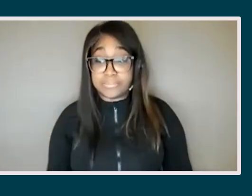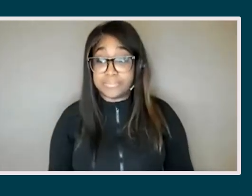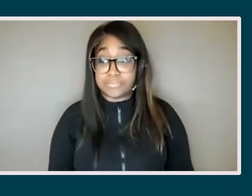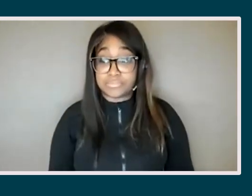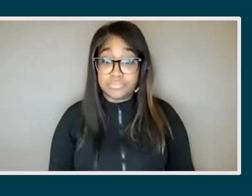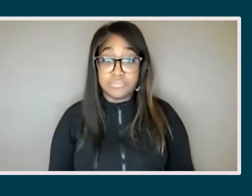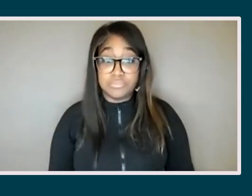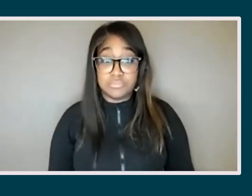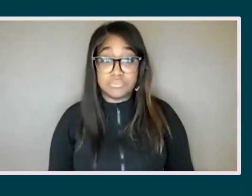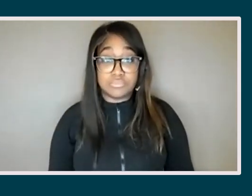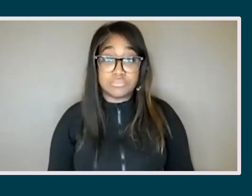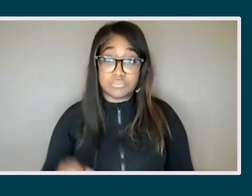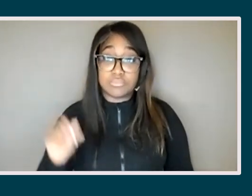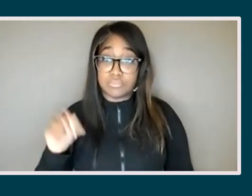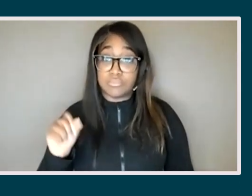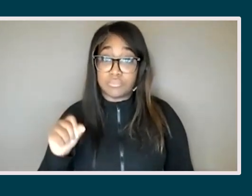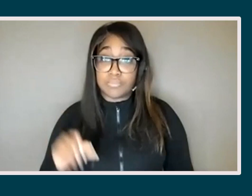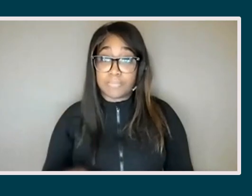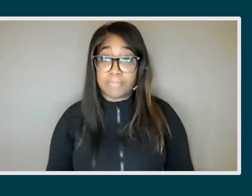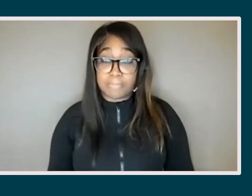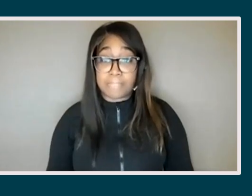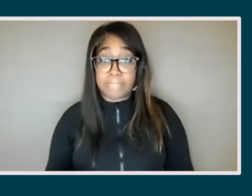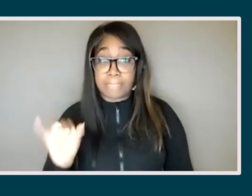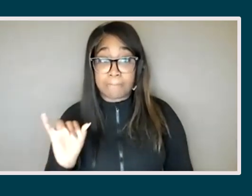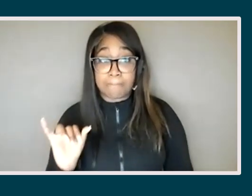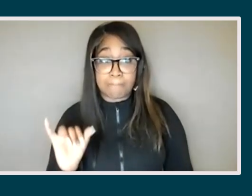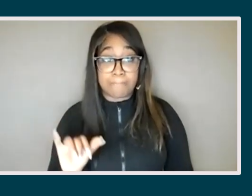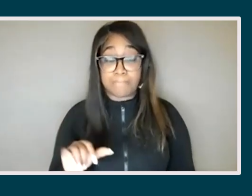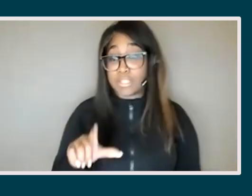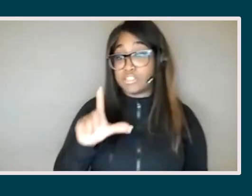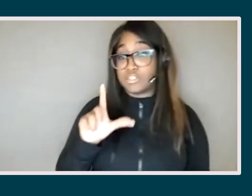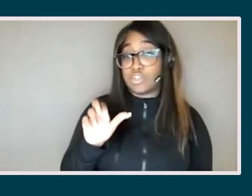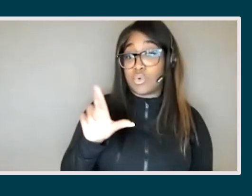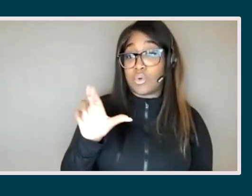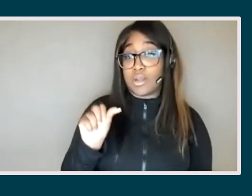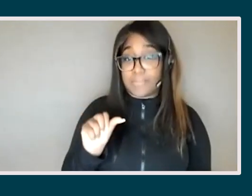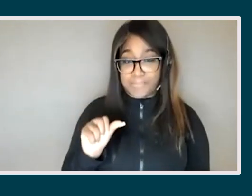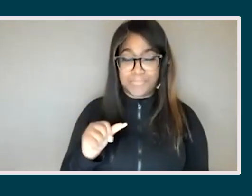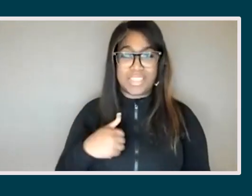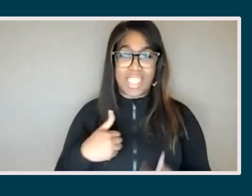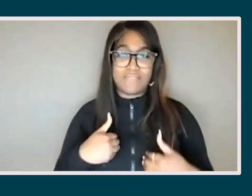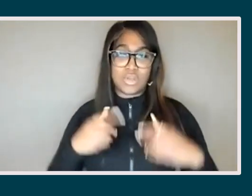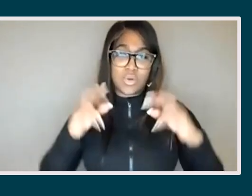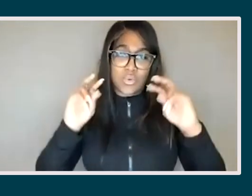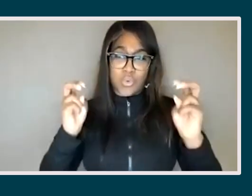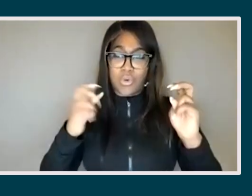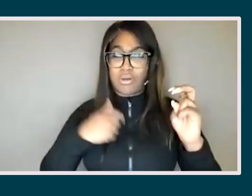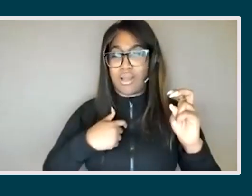Yeah. This is Laura. some quote that's making me think